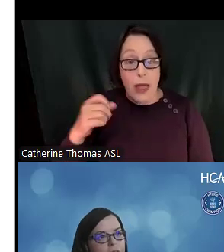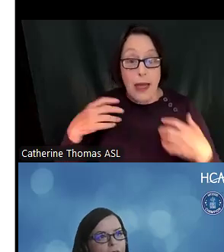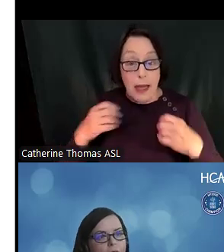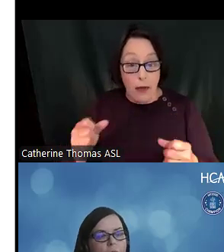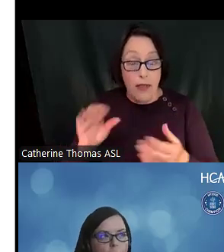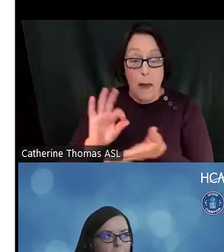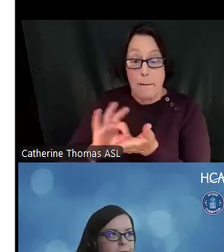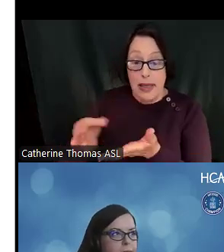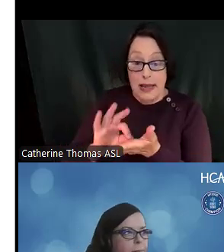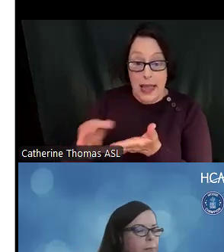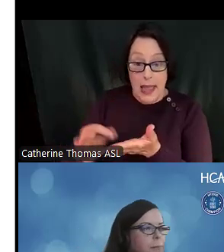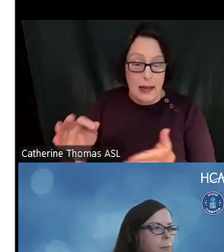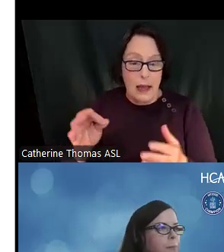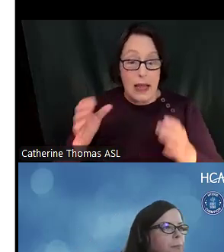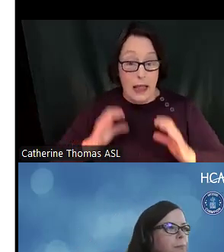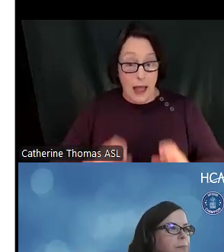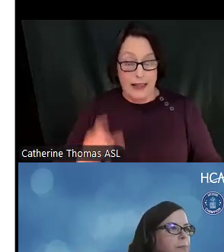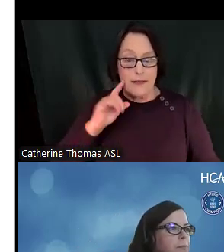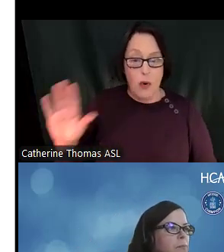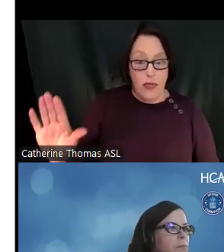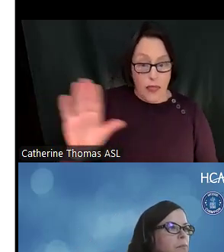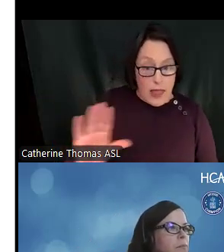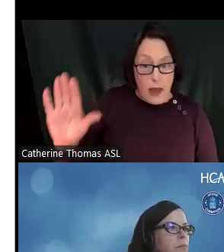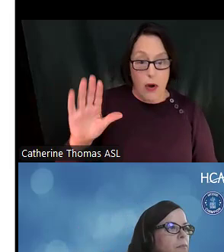their healthcare appointments.